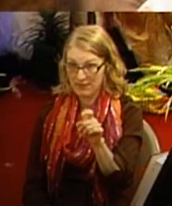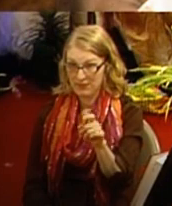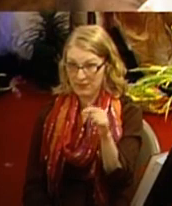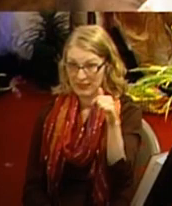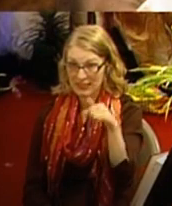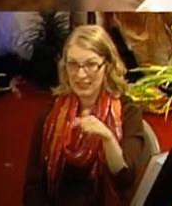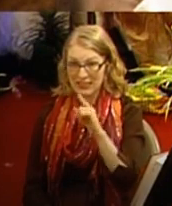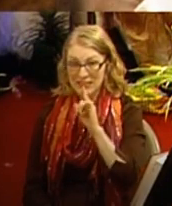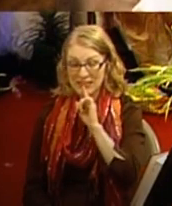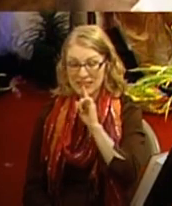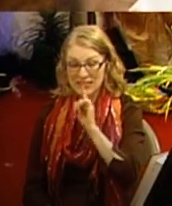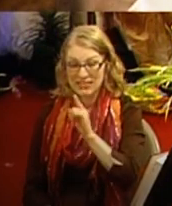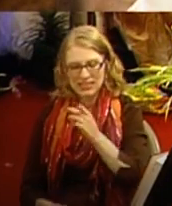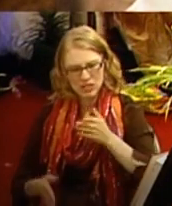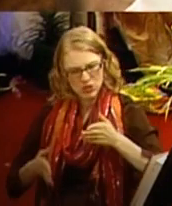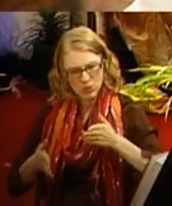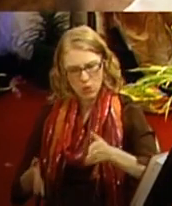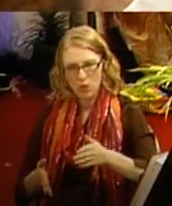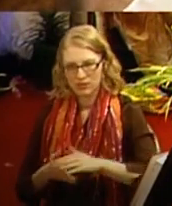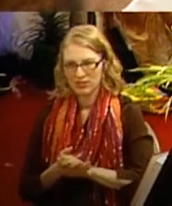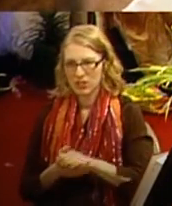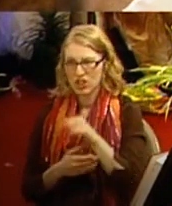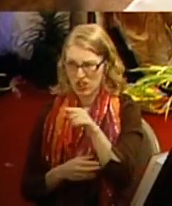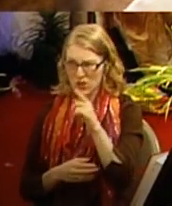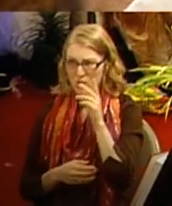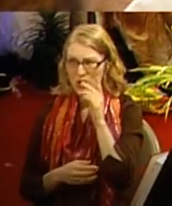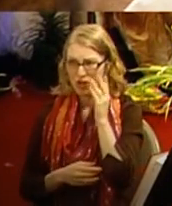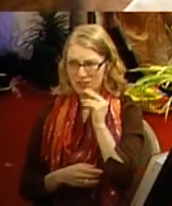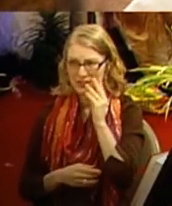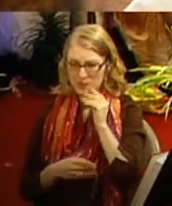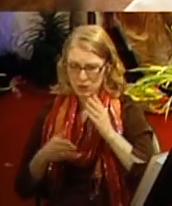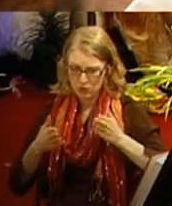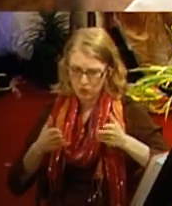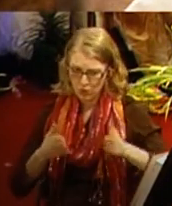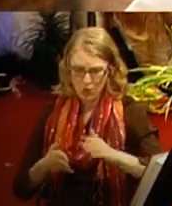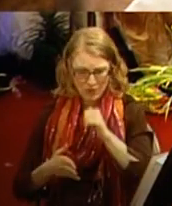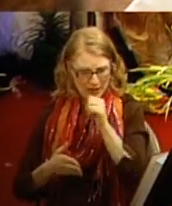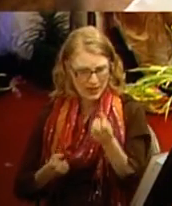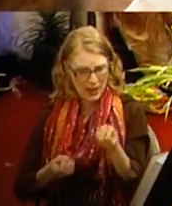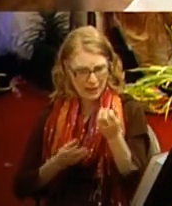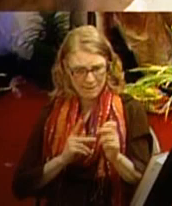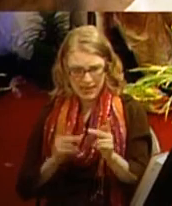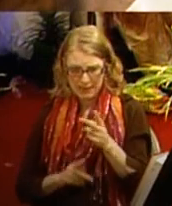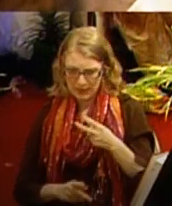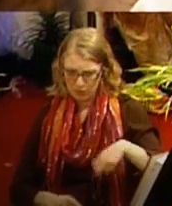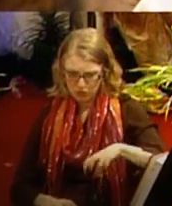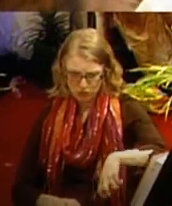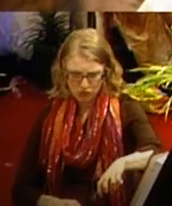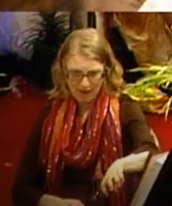This is the road less. You're on the road less traveled. Do you know that?